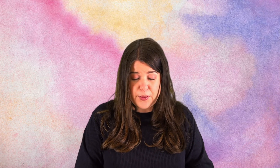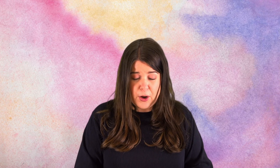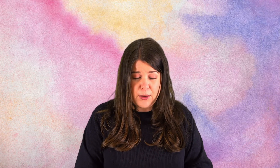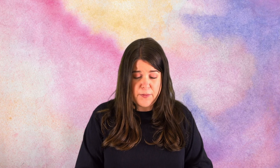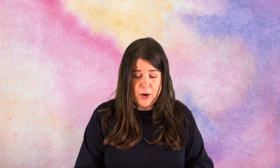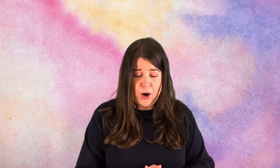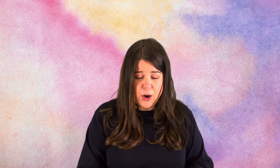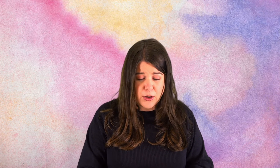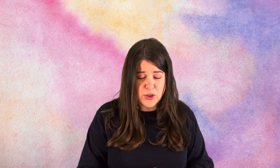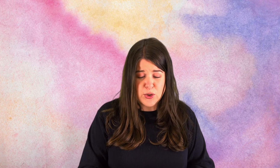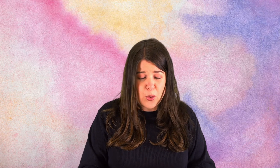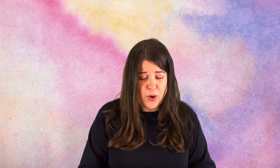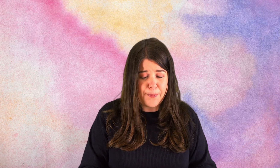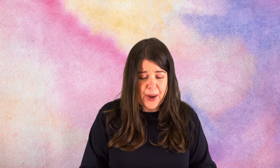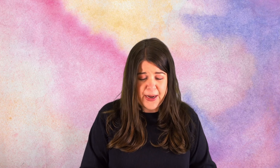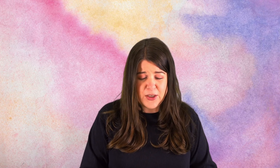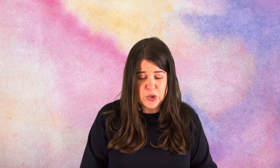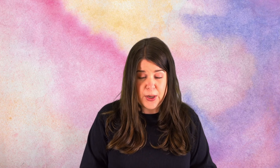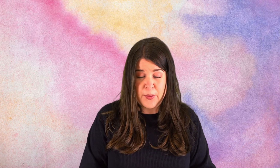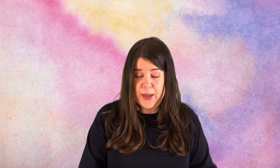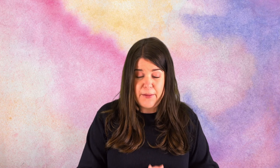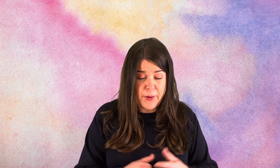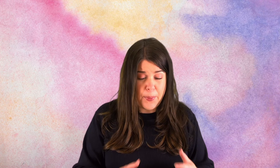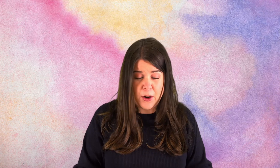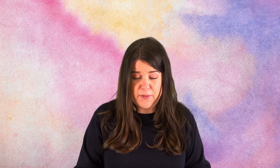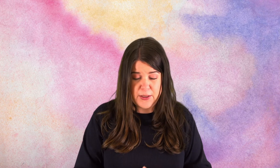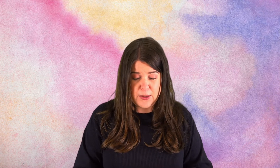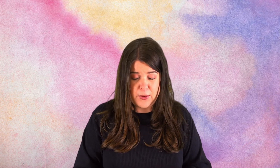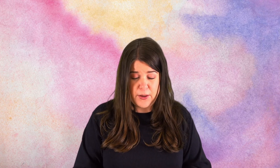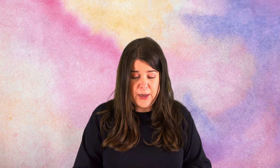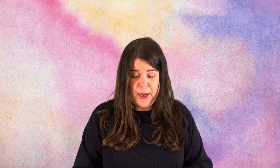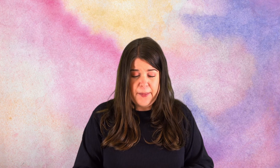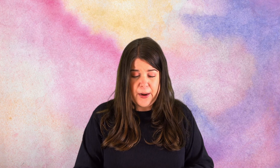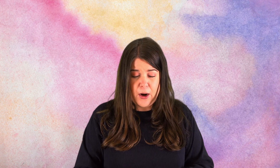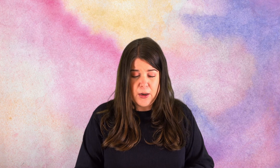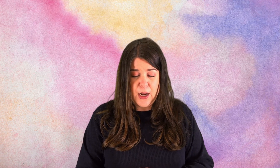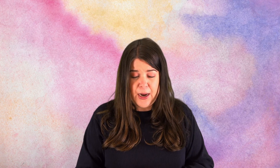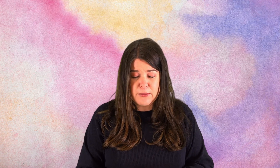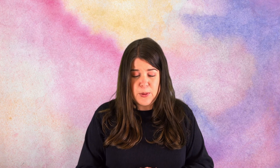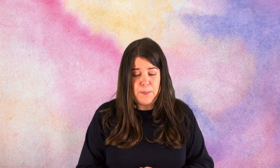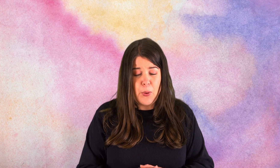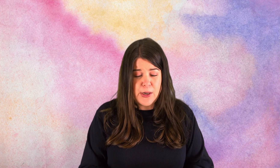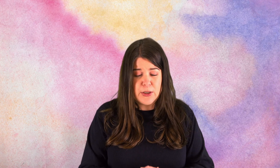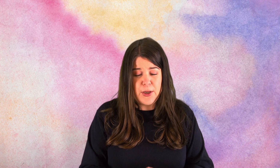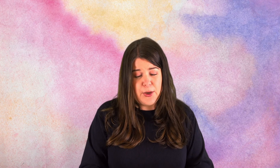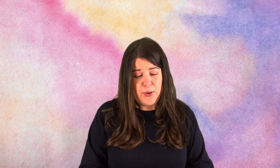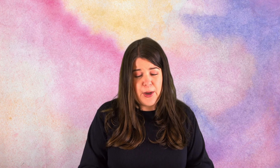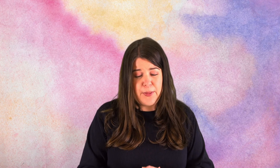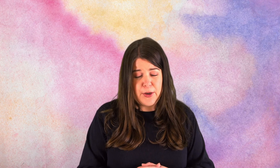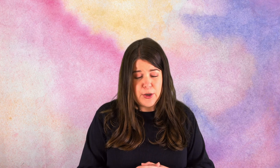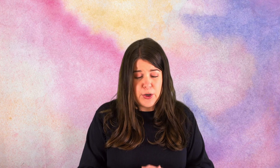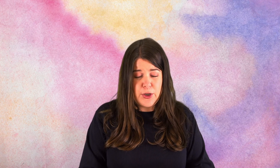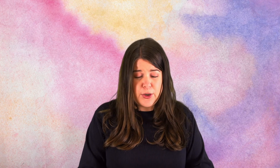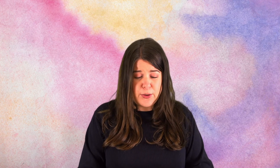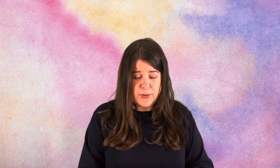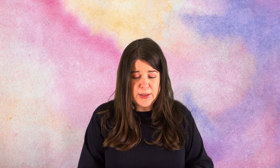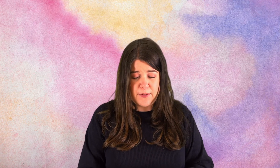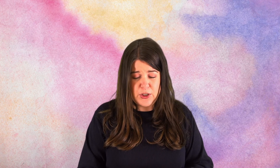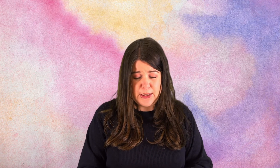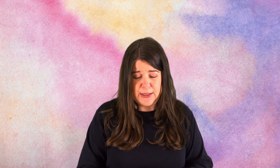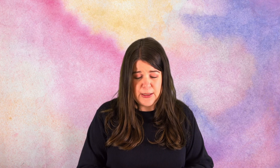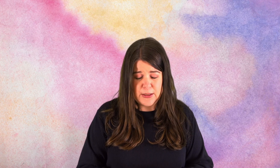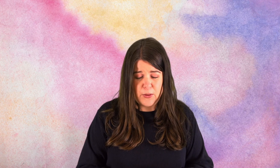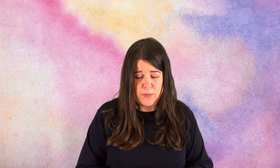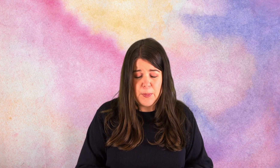love you with all of our heart, soul, mind, and strength, with every part of us, Lord, that our lives would point to you and the good news